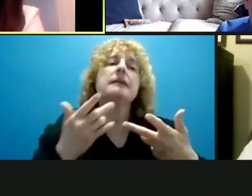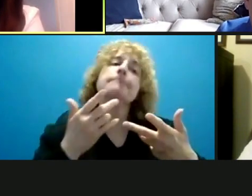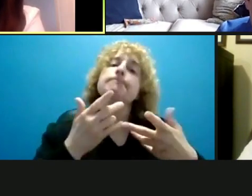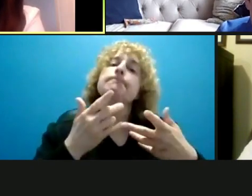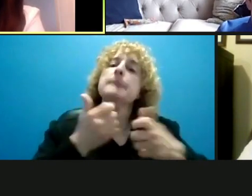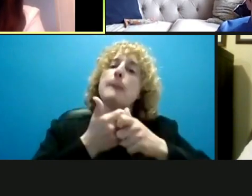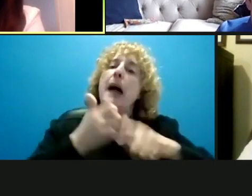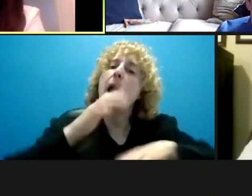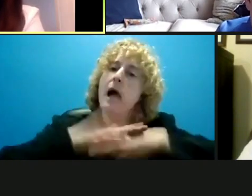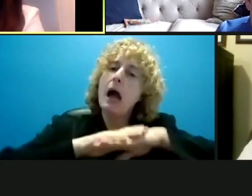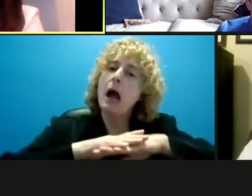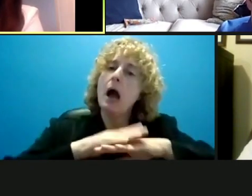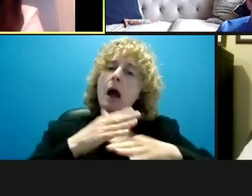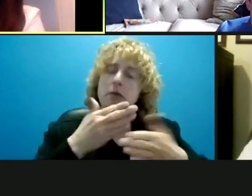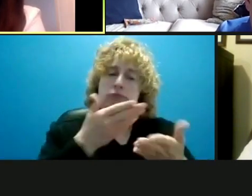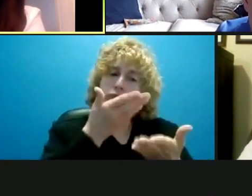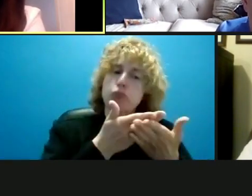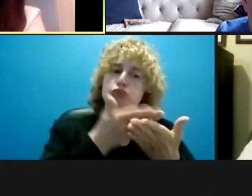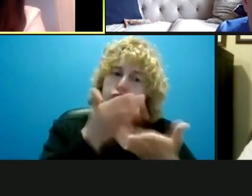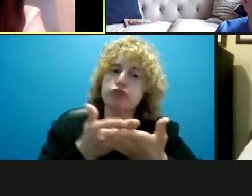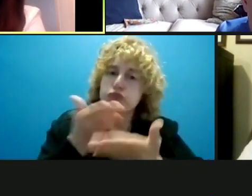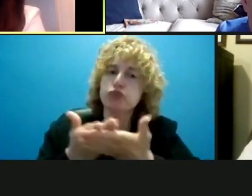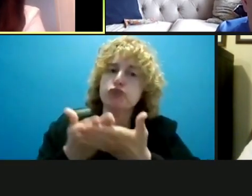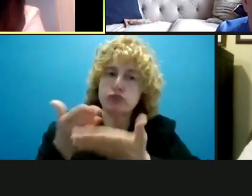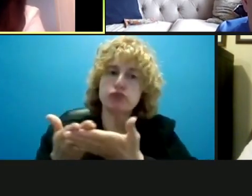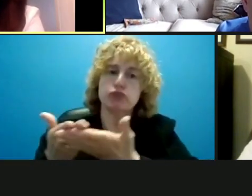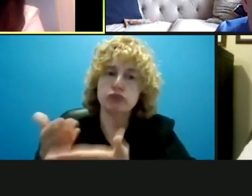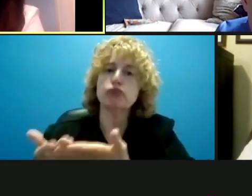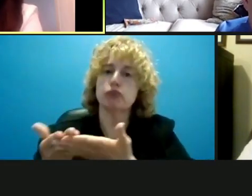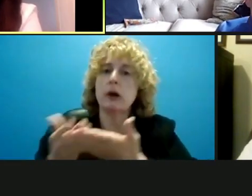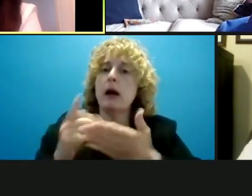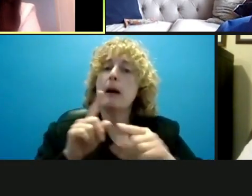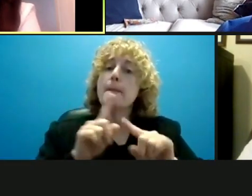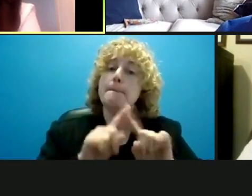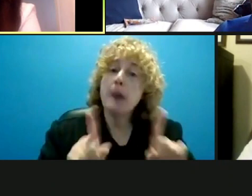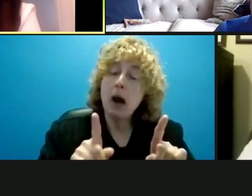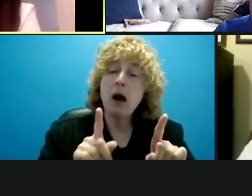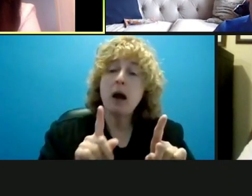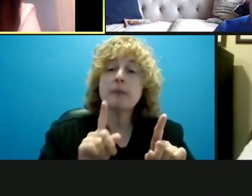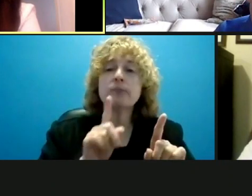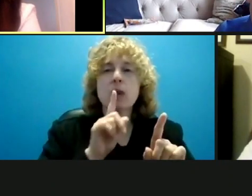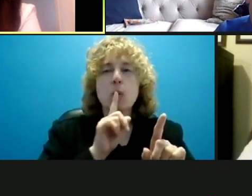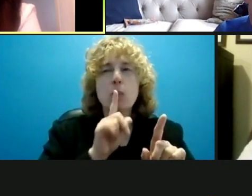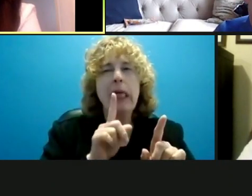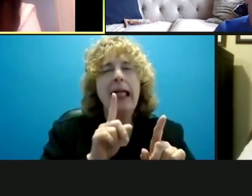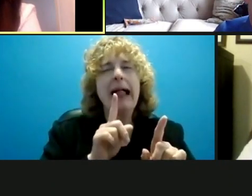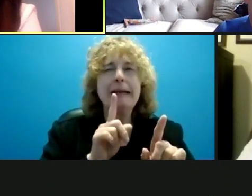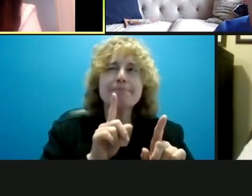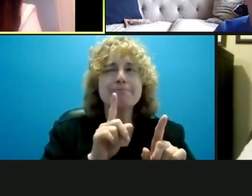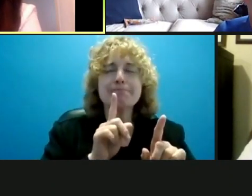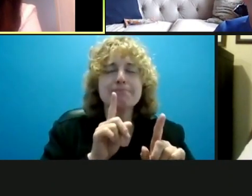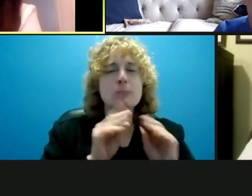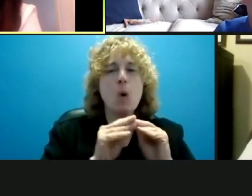sound evidence. But more than anything, I think it's a wait and see approach.